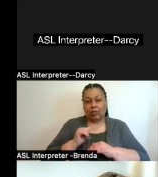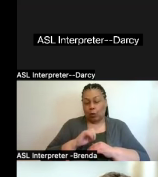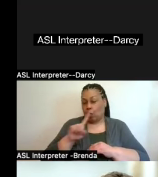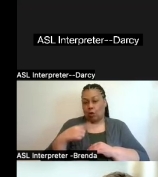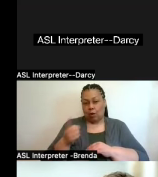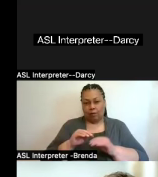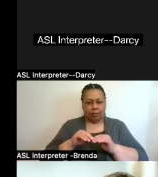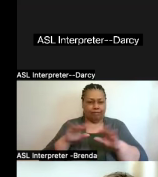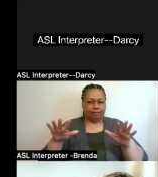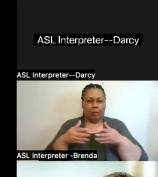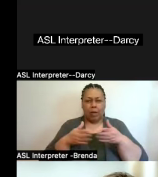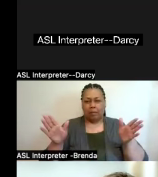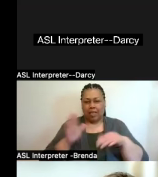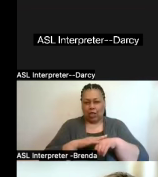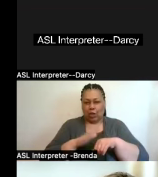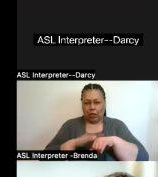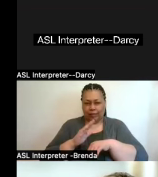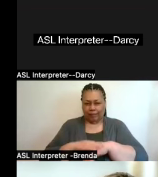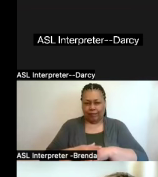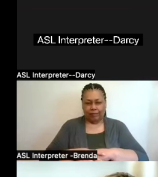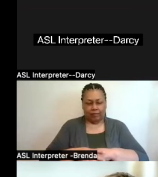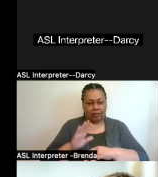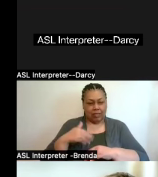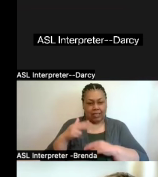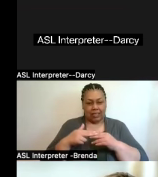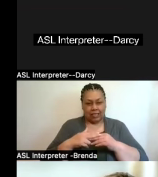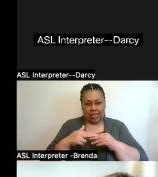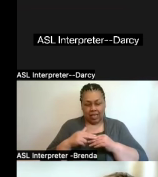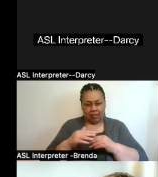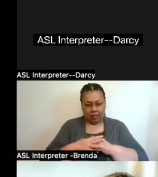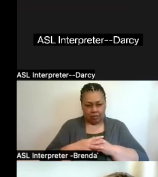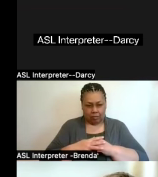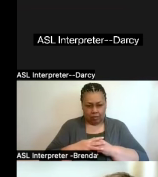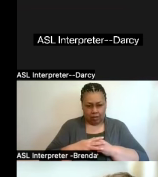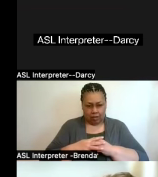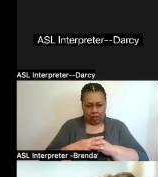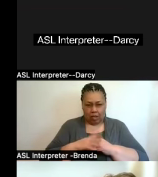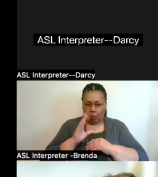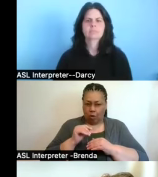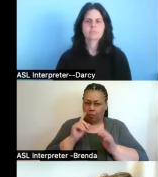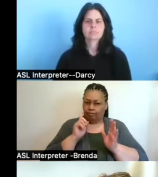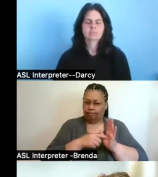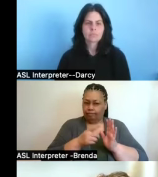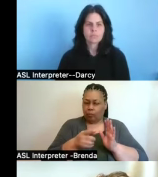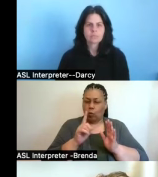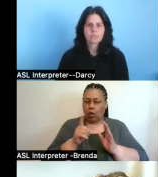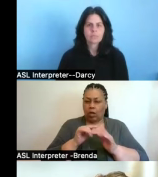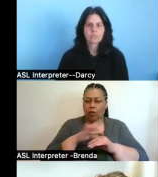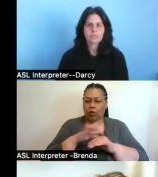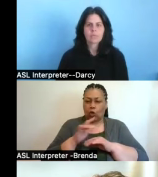that. So if we go to the next slide, I'd like to highlight one of these earthquakes that